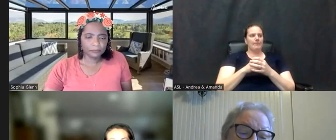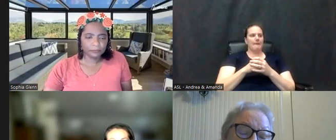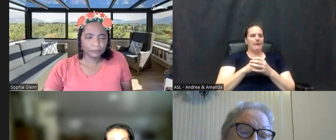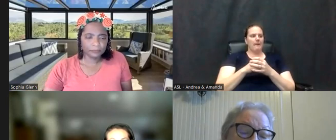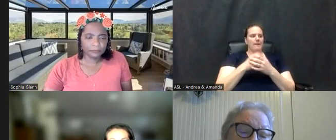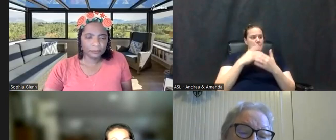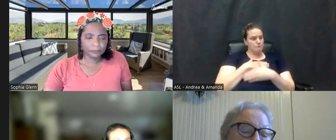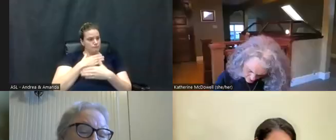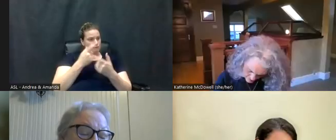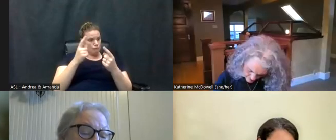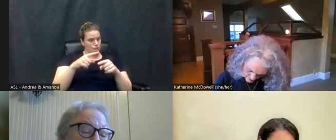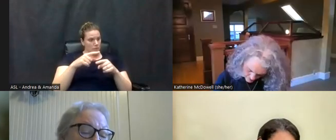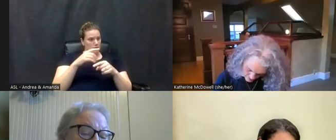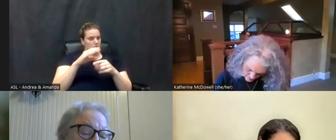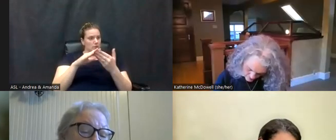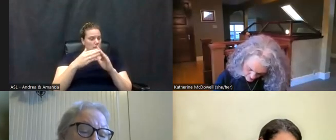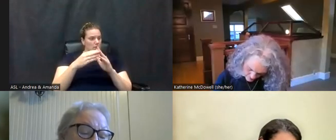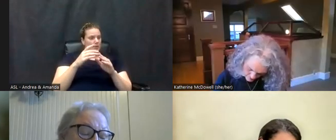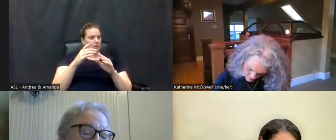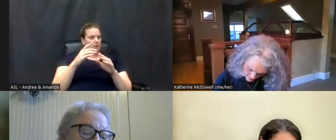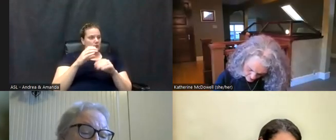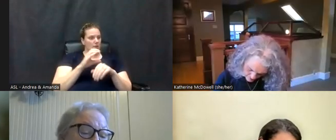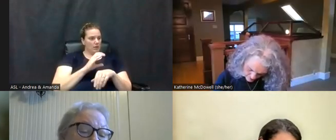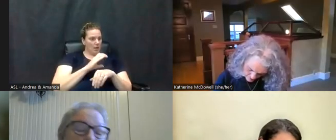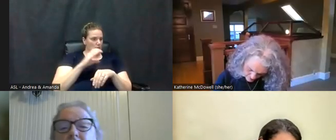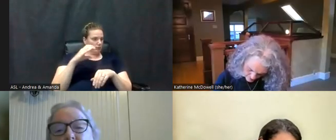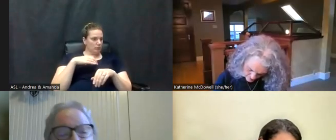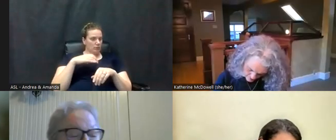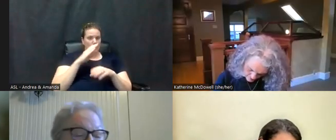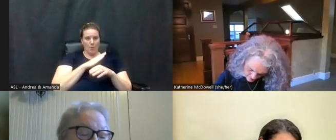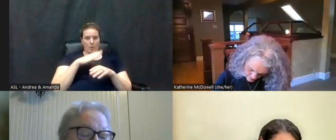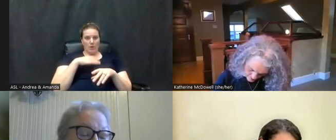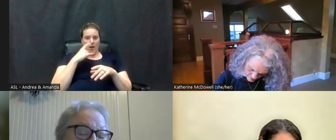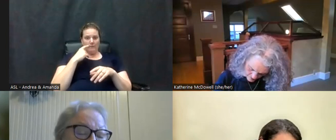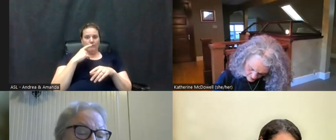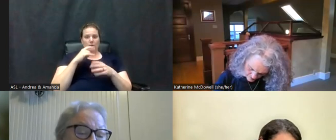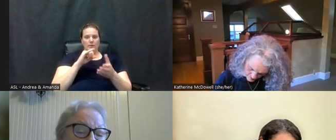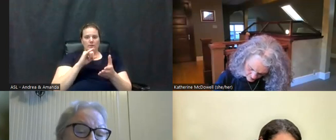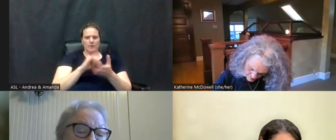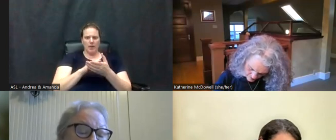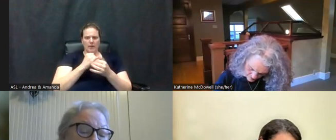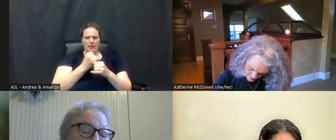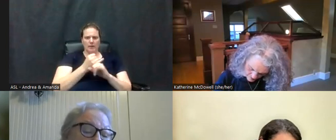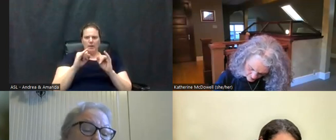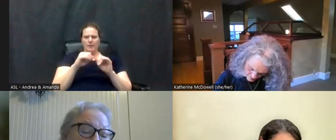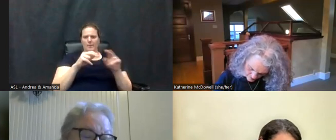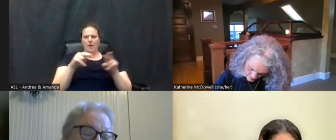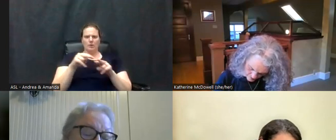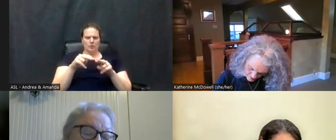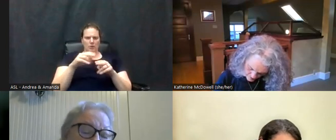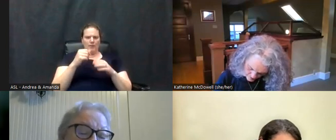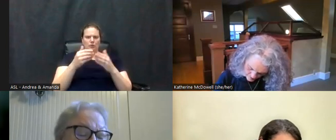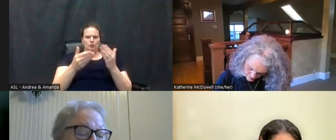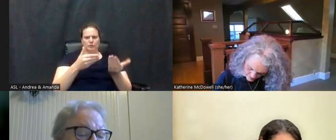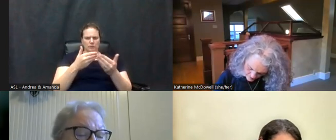appoints the independent monitor who serves at the pleasure of the board. That also was an interesting process about how they go about